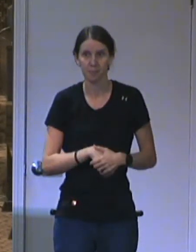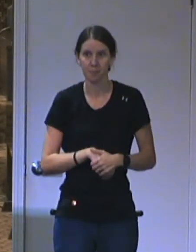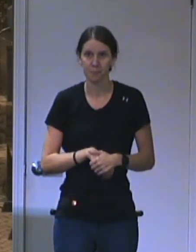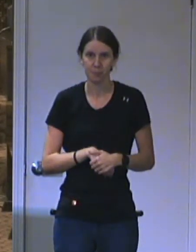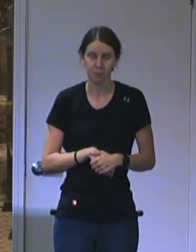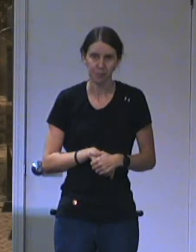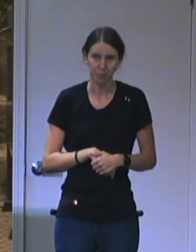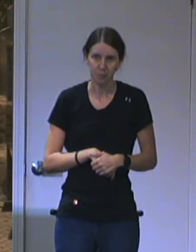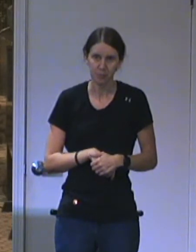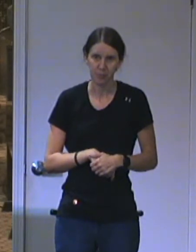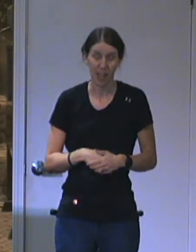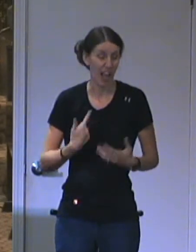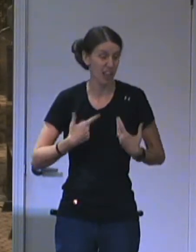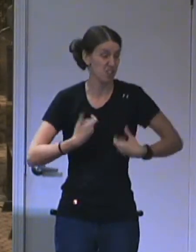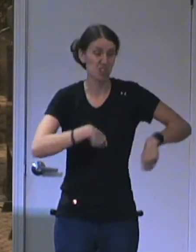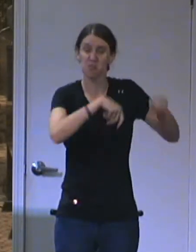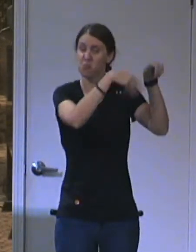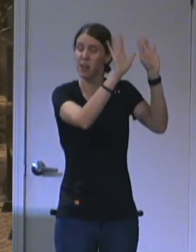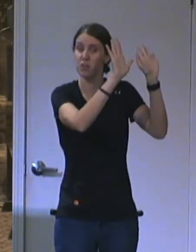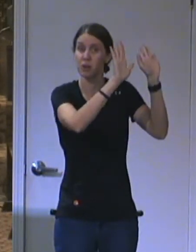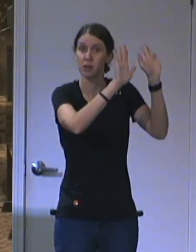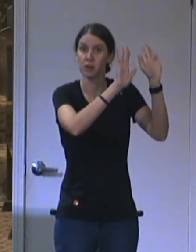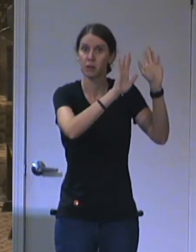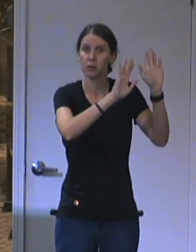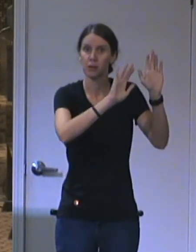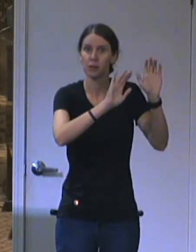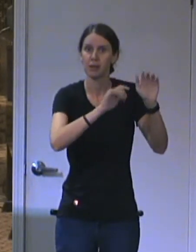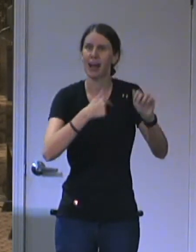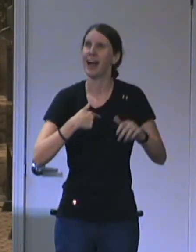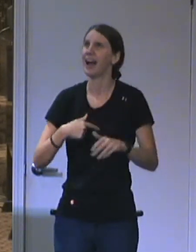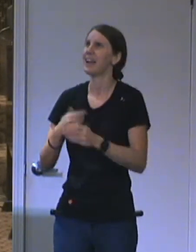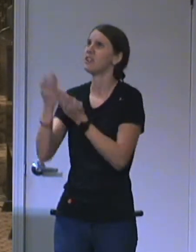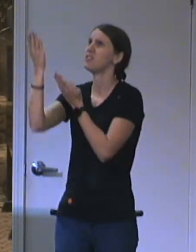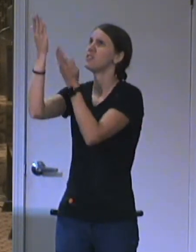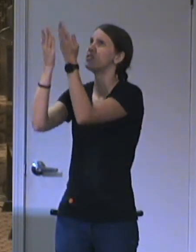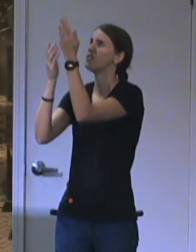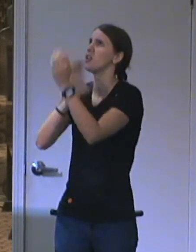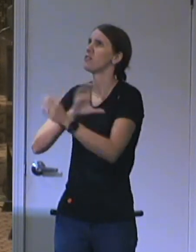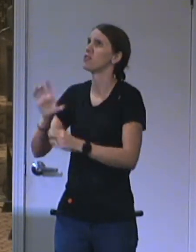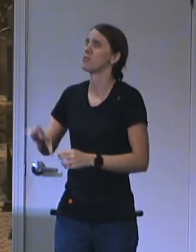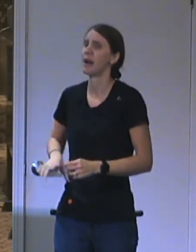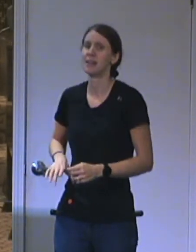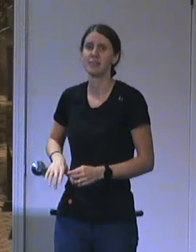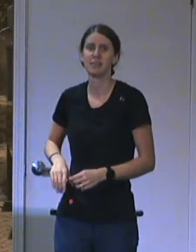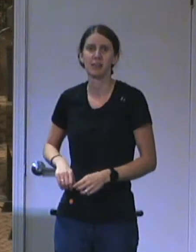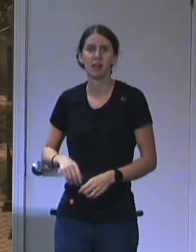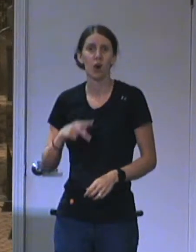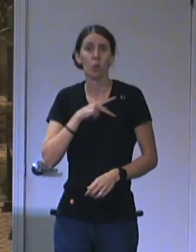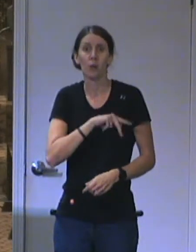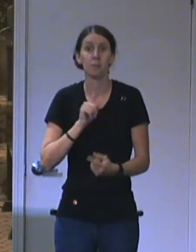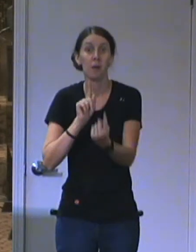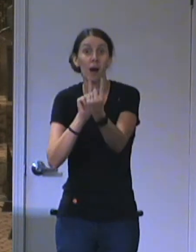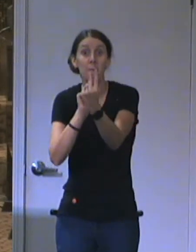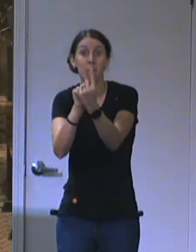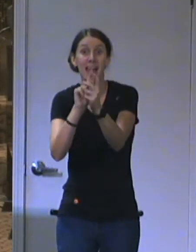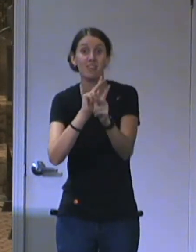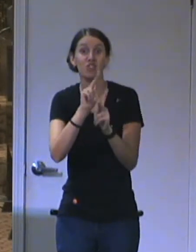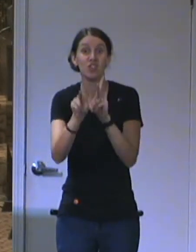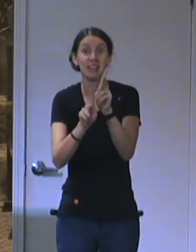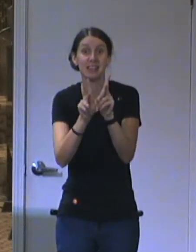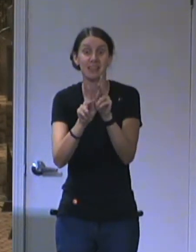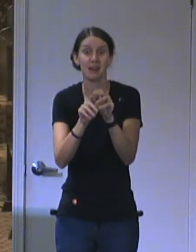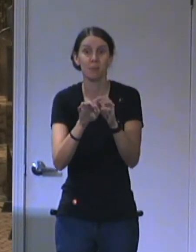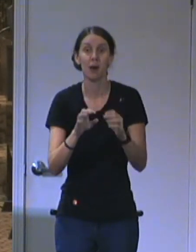He says, I gave all that up so that I could come to Christ. When he met Jesus on that road to Damascus,